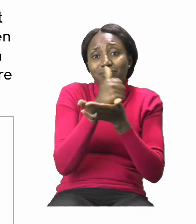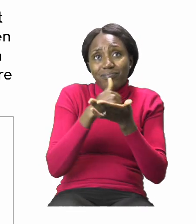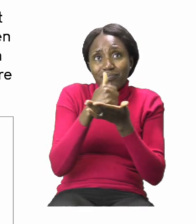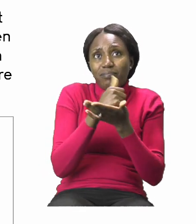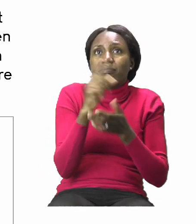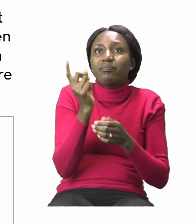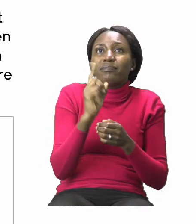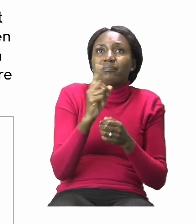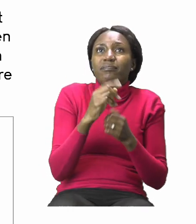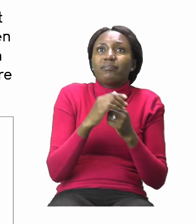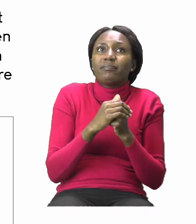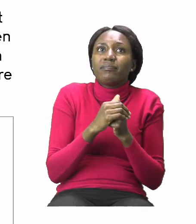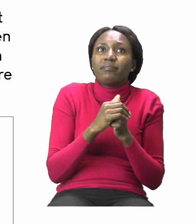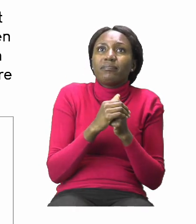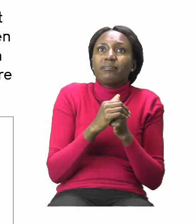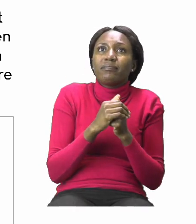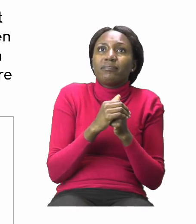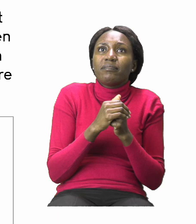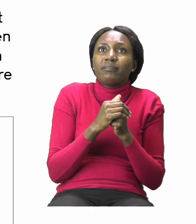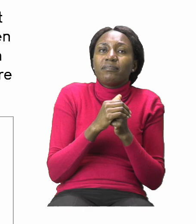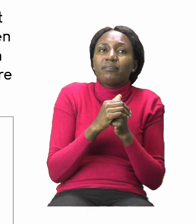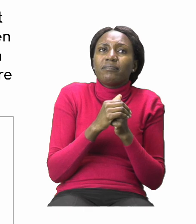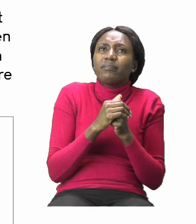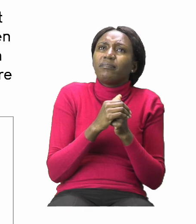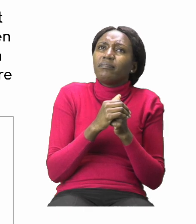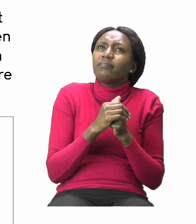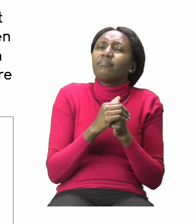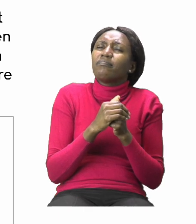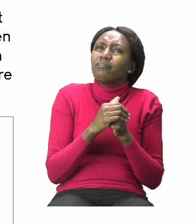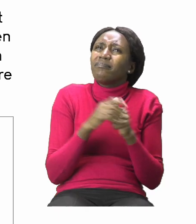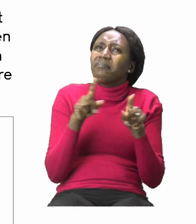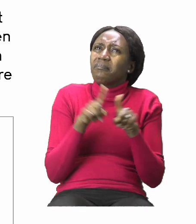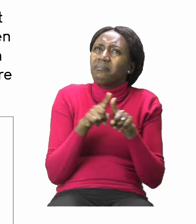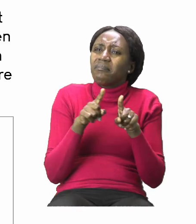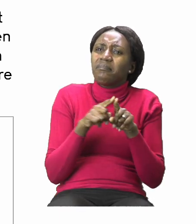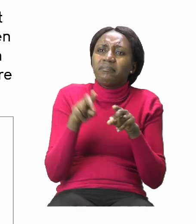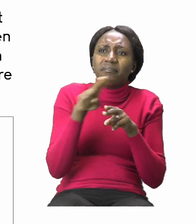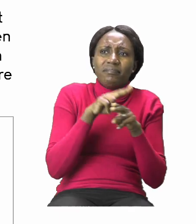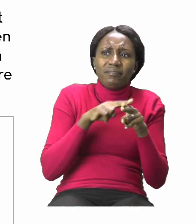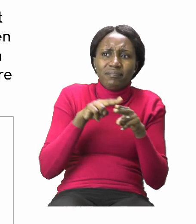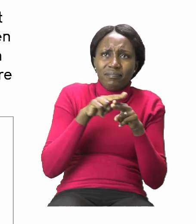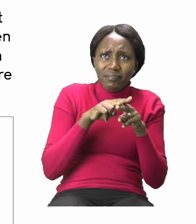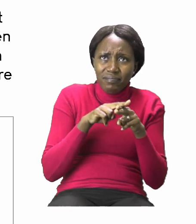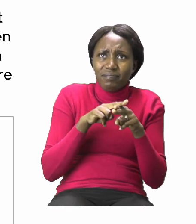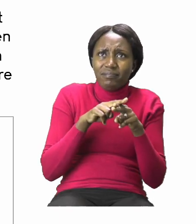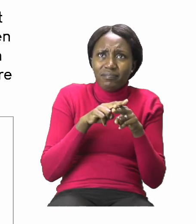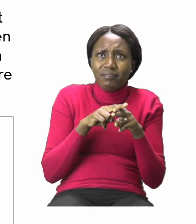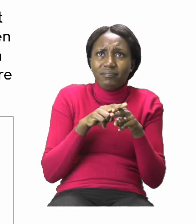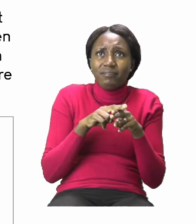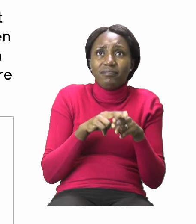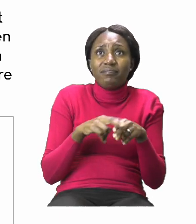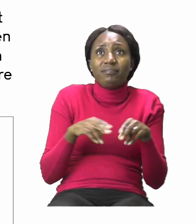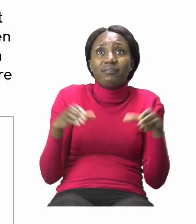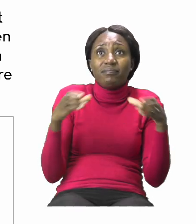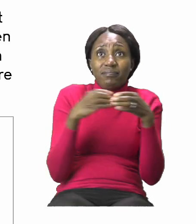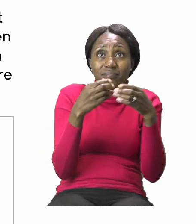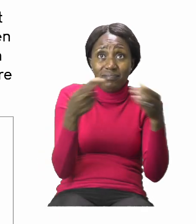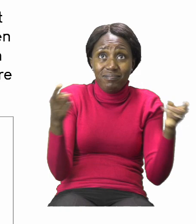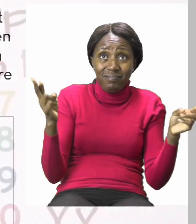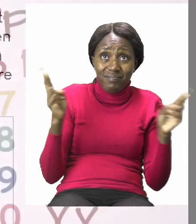Now, the same things that we use in the classroom are also the same things we can use when we are cleaning in the